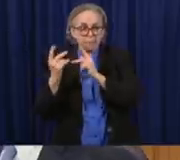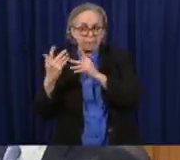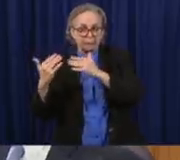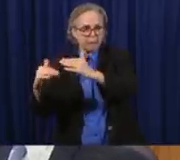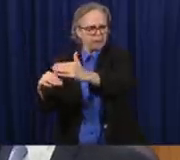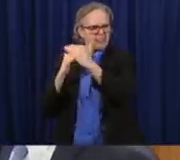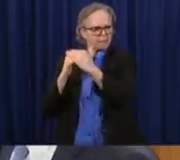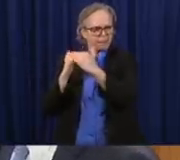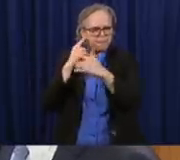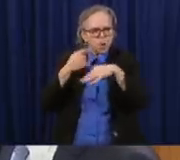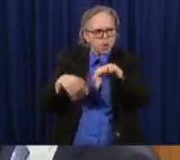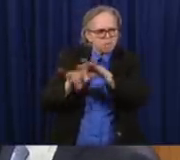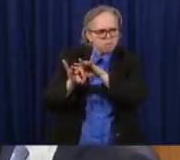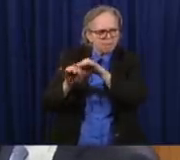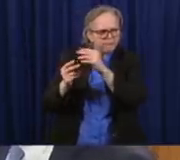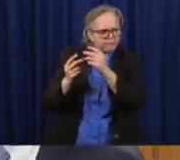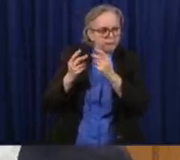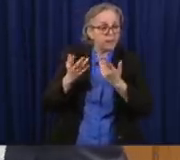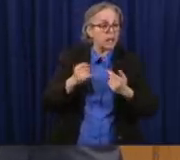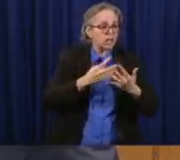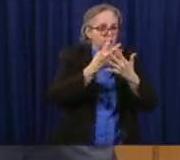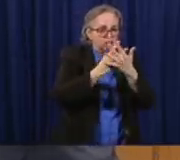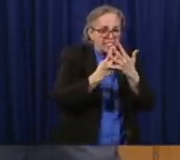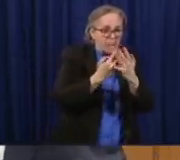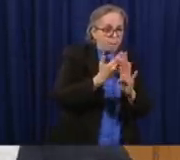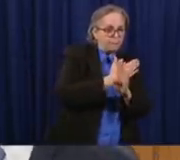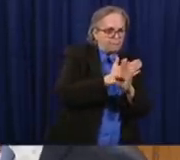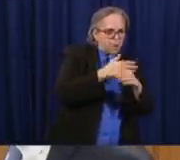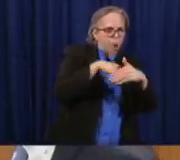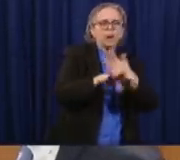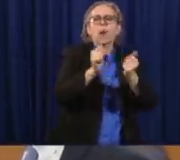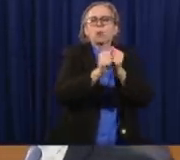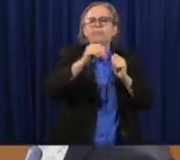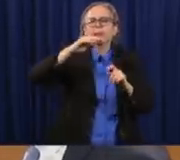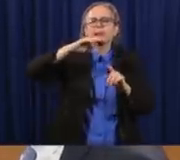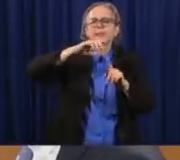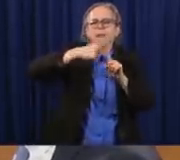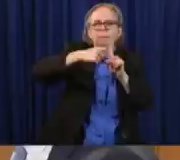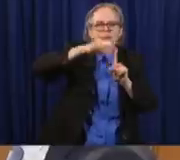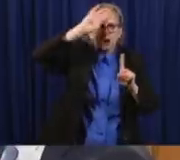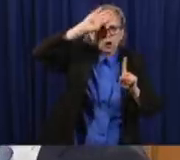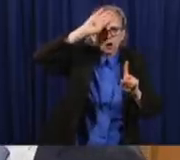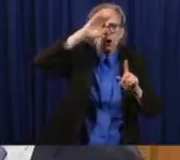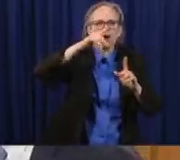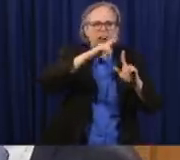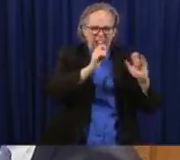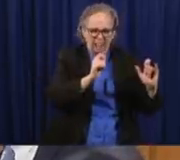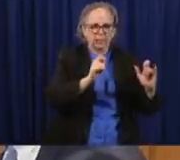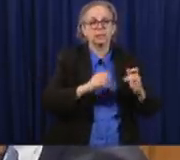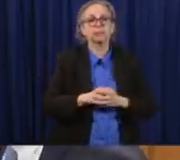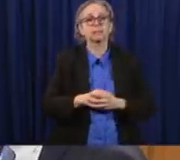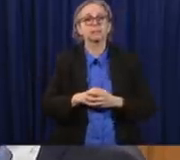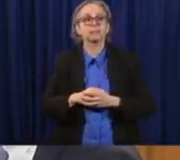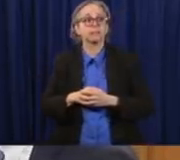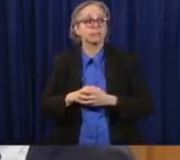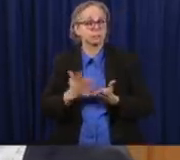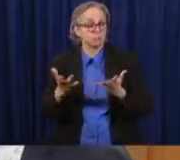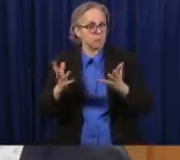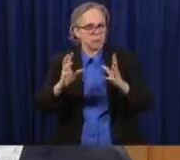for health upon entry. Everybody come in and get screened. So we'll look at that right there. Clear guidelines on